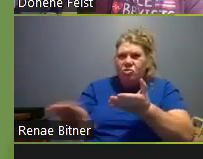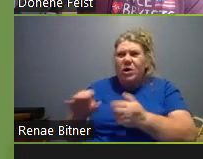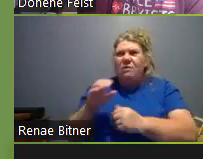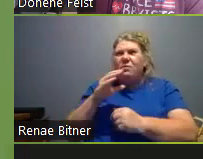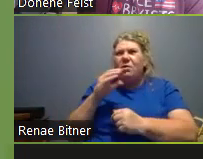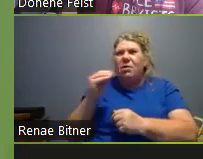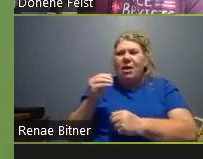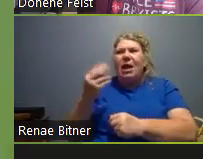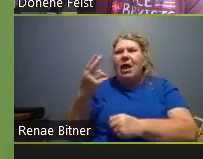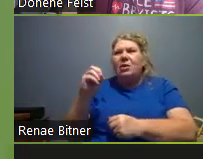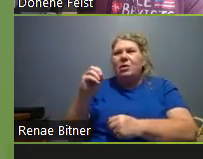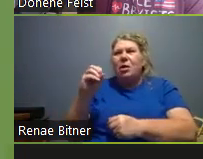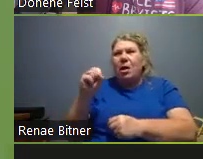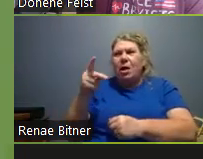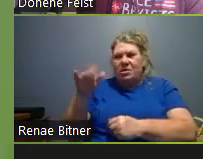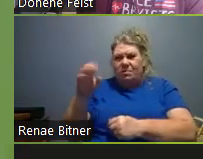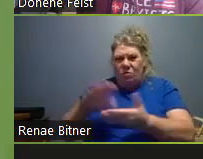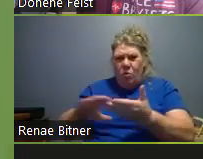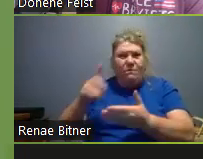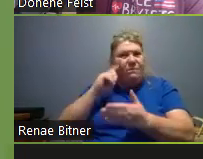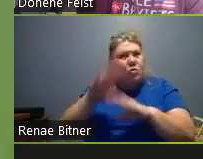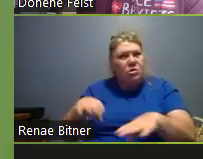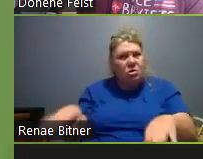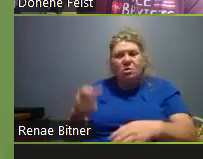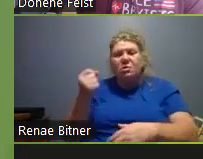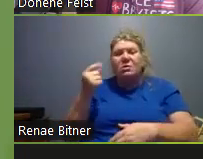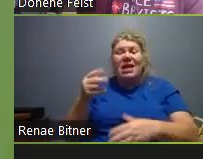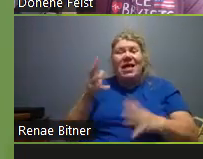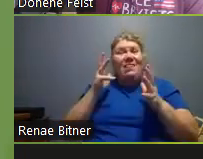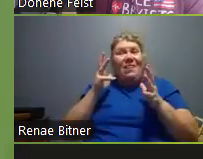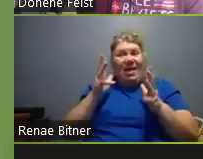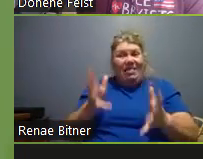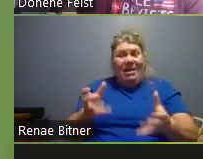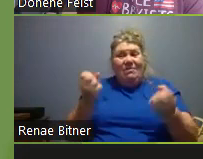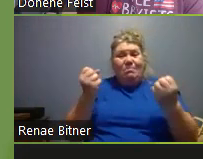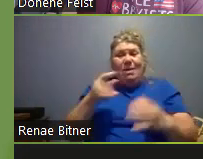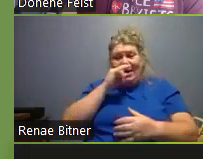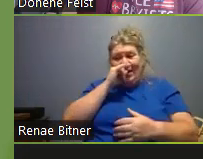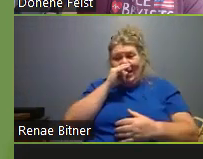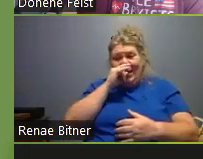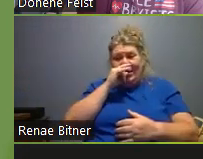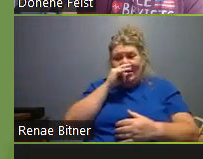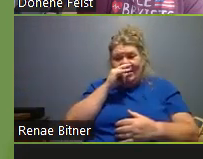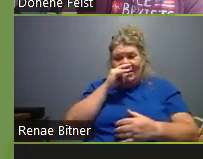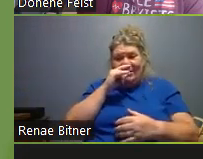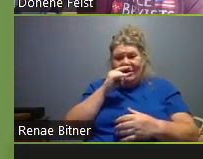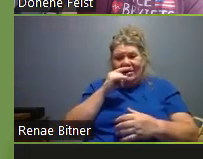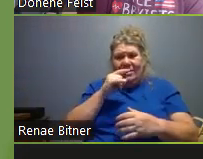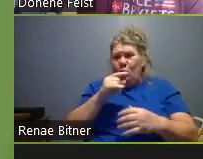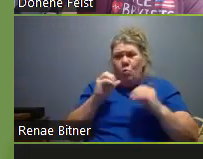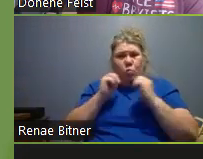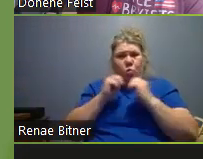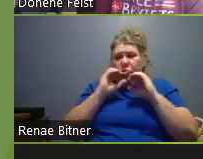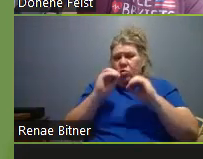and a hospice waiver for children. Well, that leaves a lot of kiddos that are falling in that gap. So what this work is